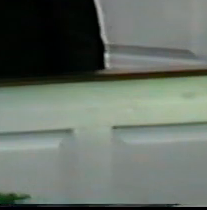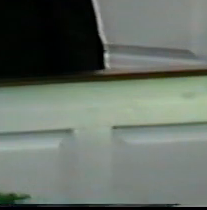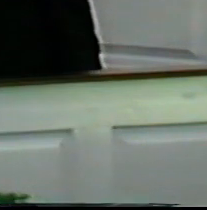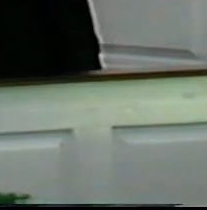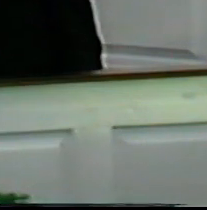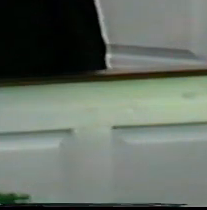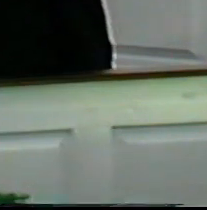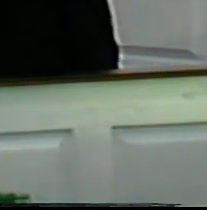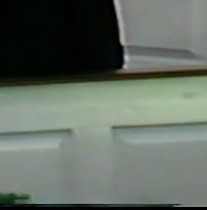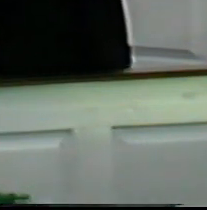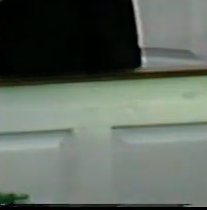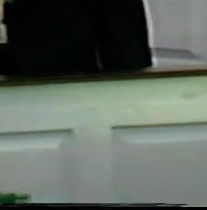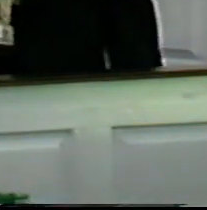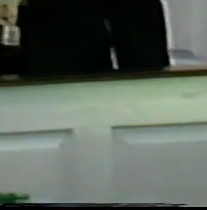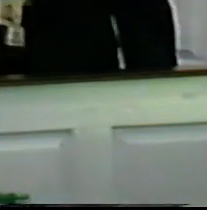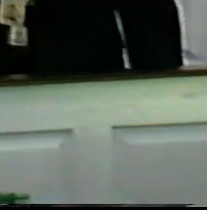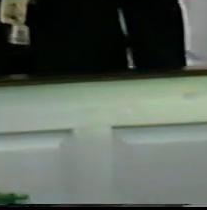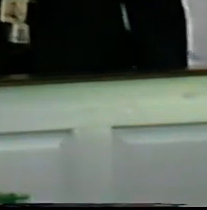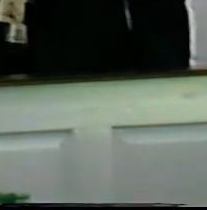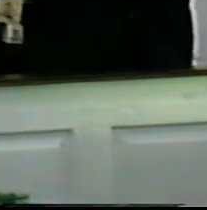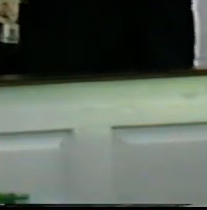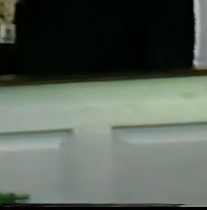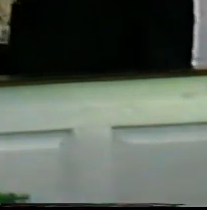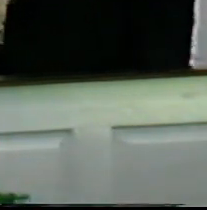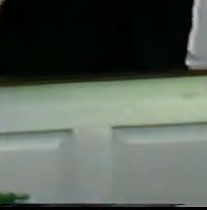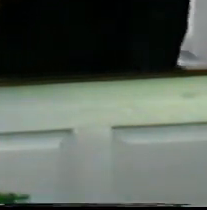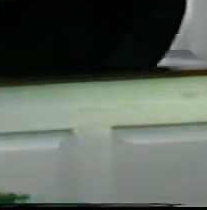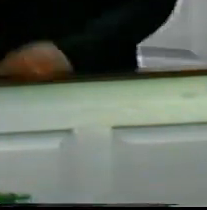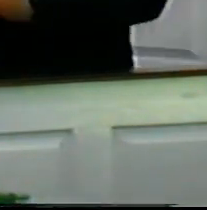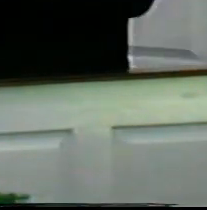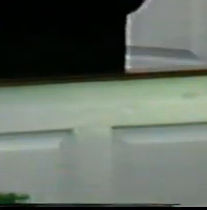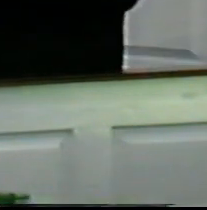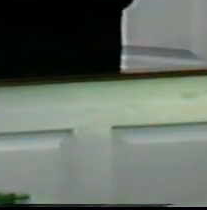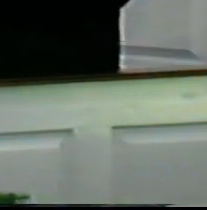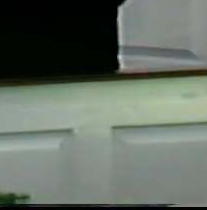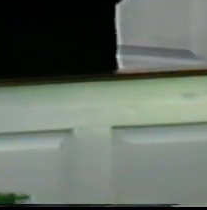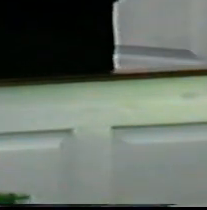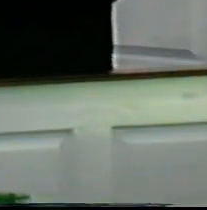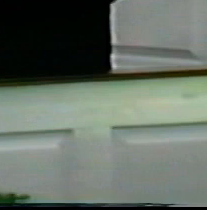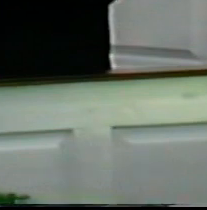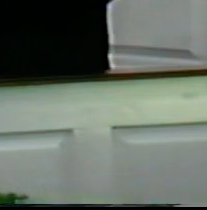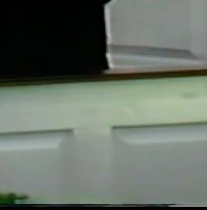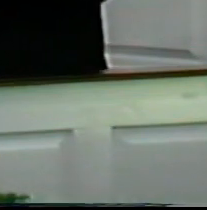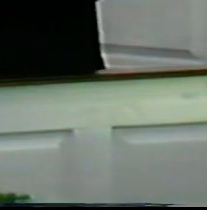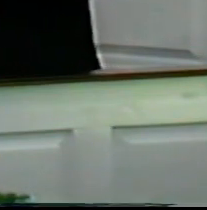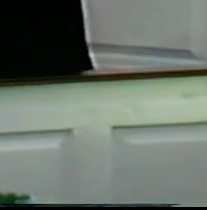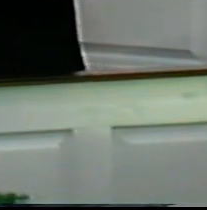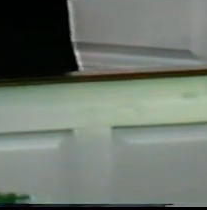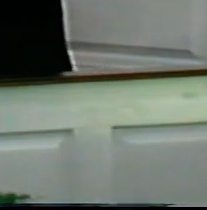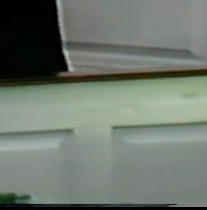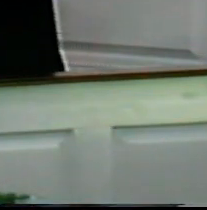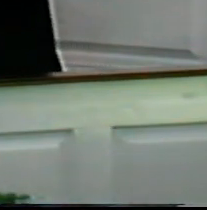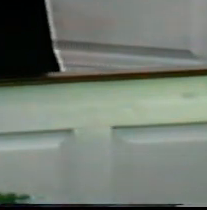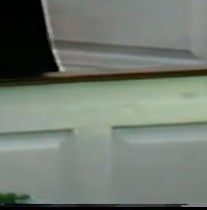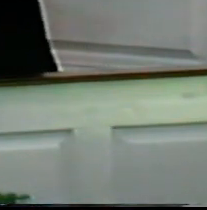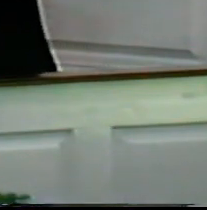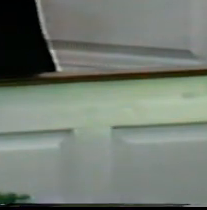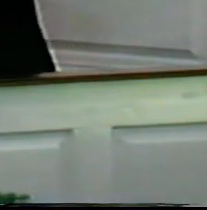Now I'm saved, yes I'm saved, by his marvelous